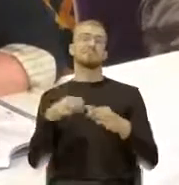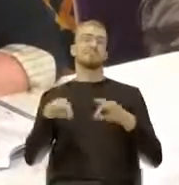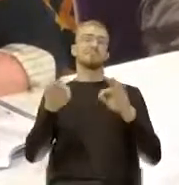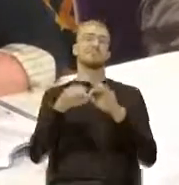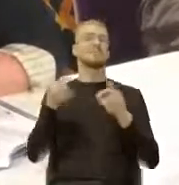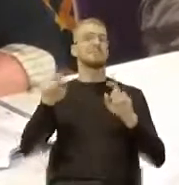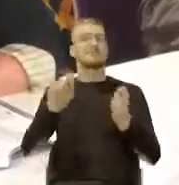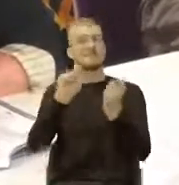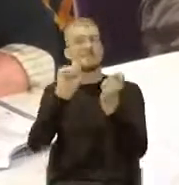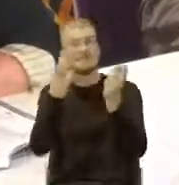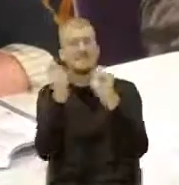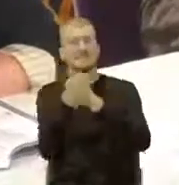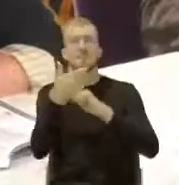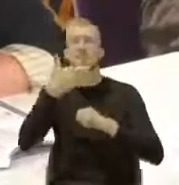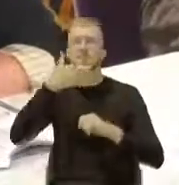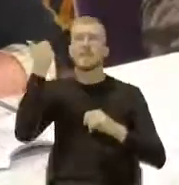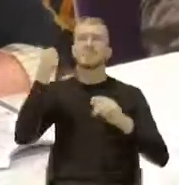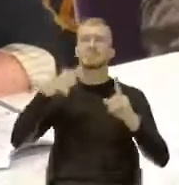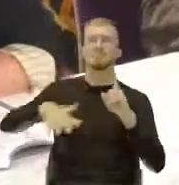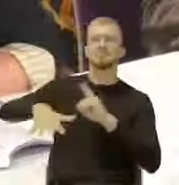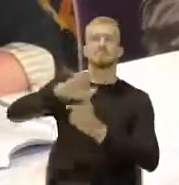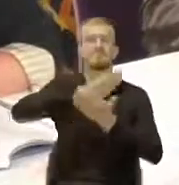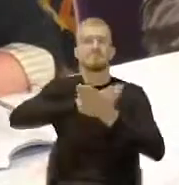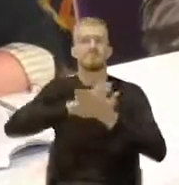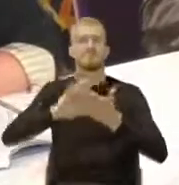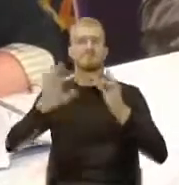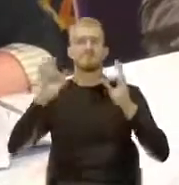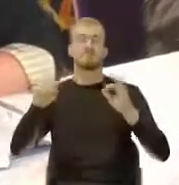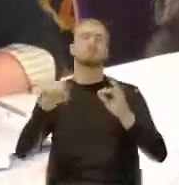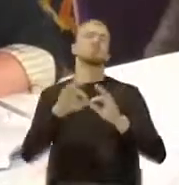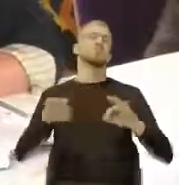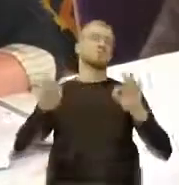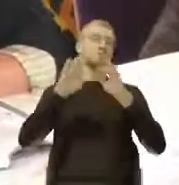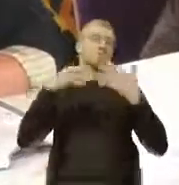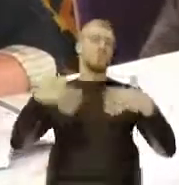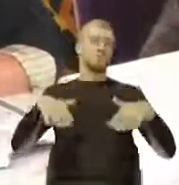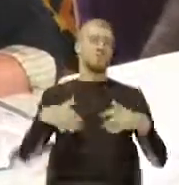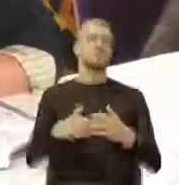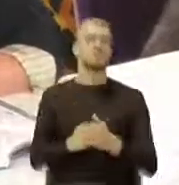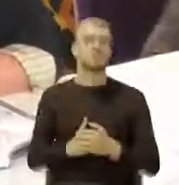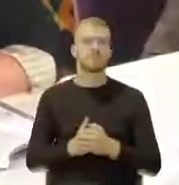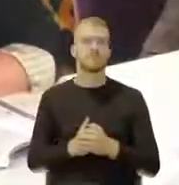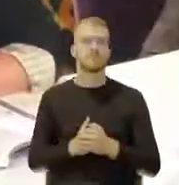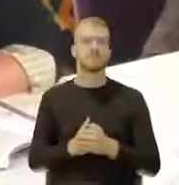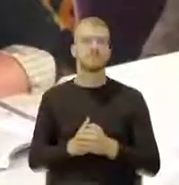But not only the health sector contributes 5% of the green